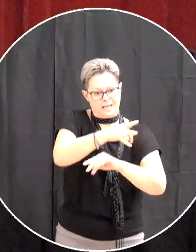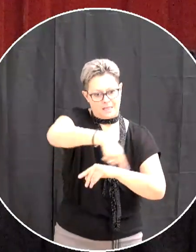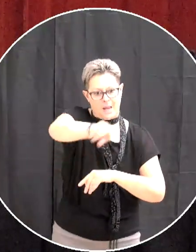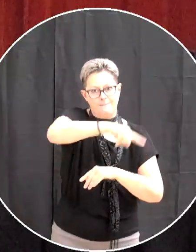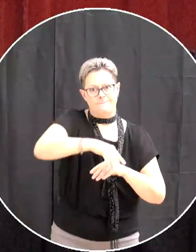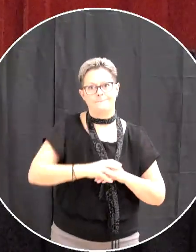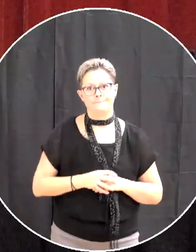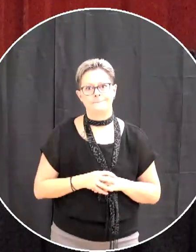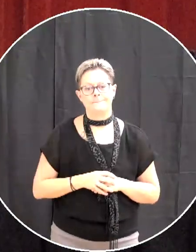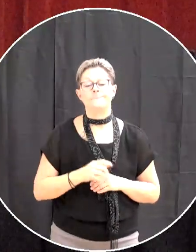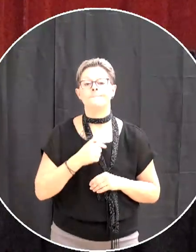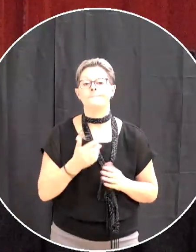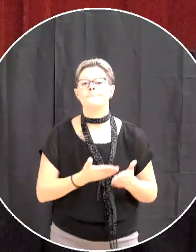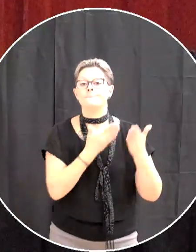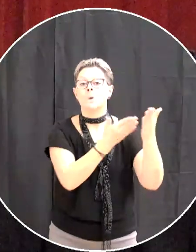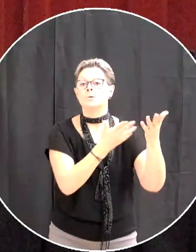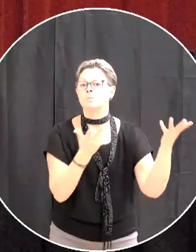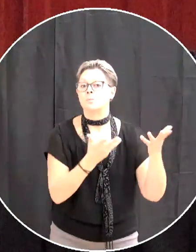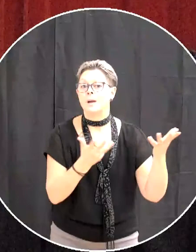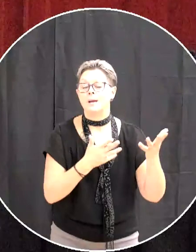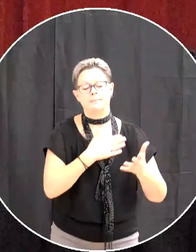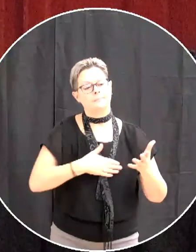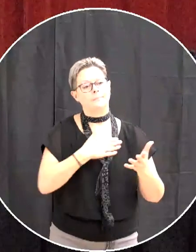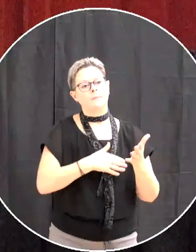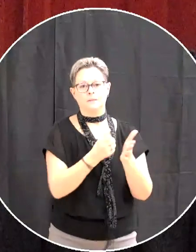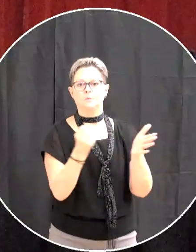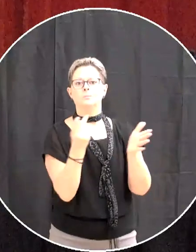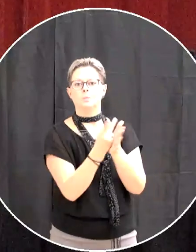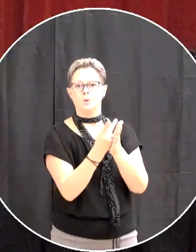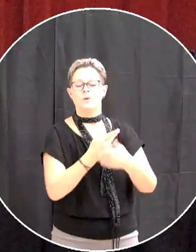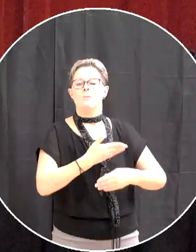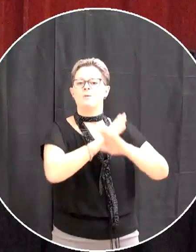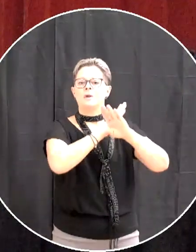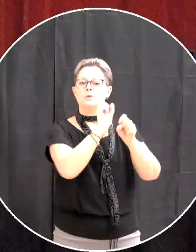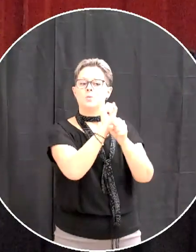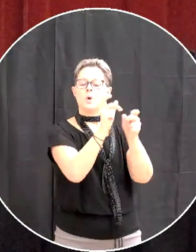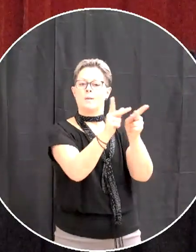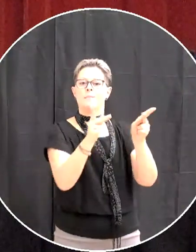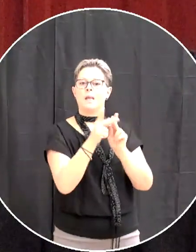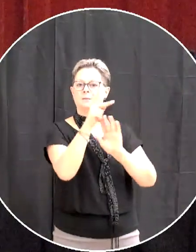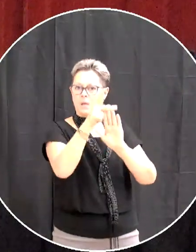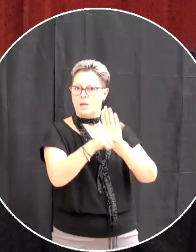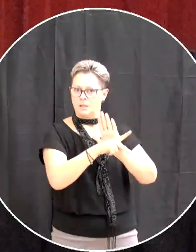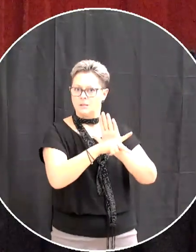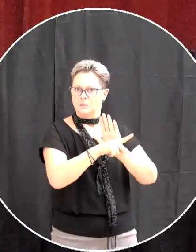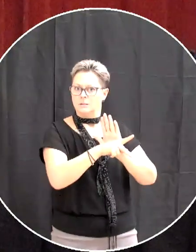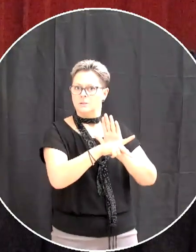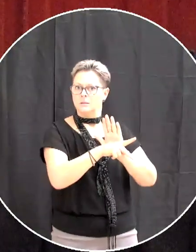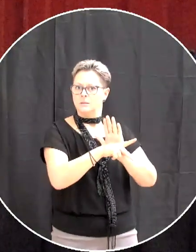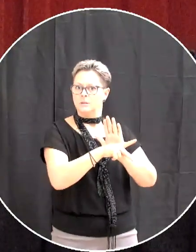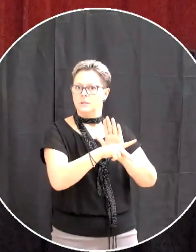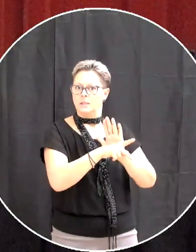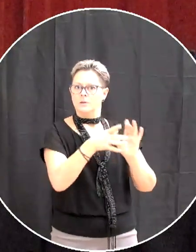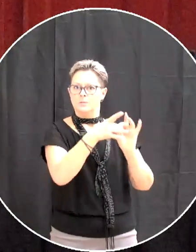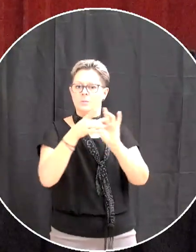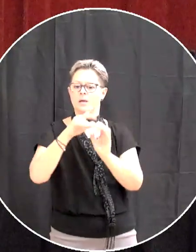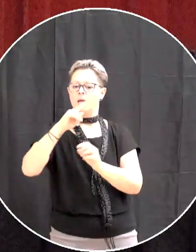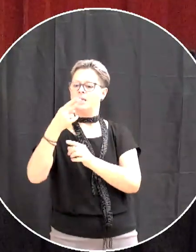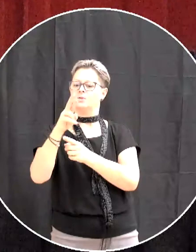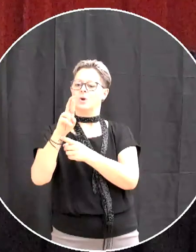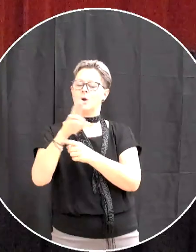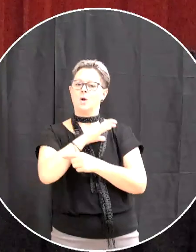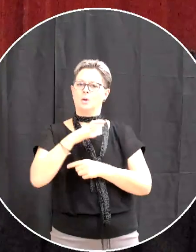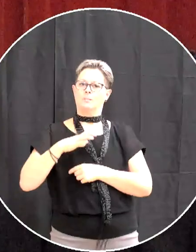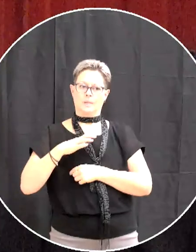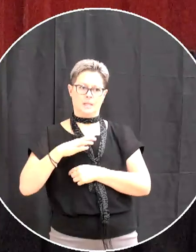I move the board approve the amended Prevention of Workplace Violence policy as recommended by the Programs and HR Committee.